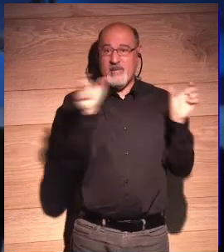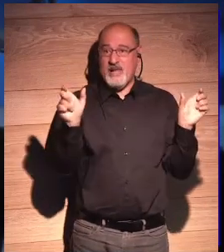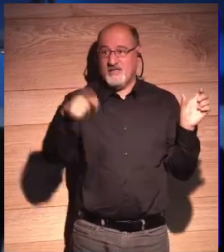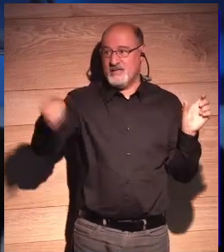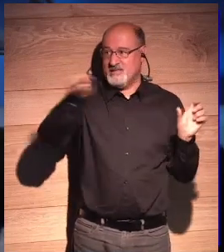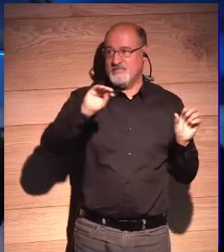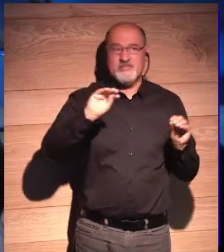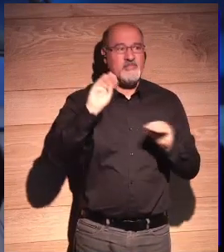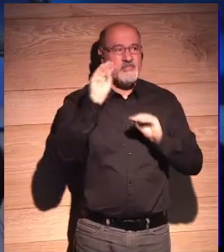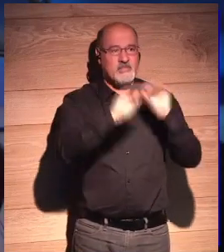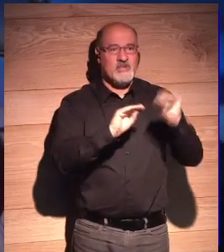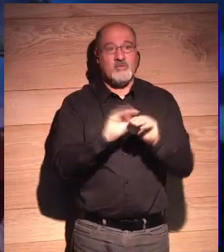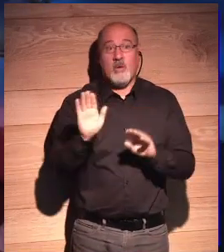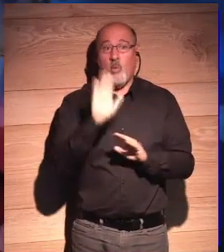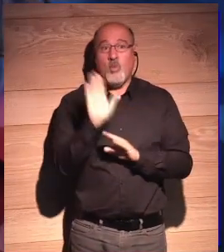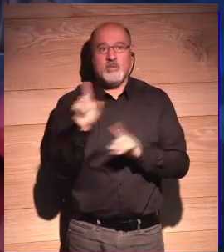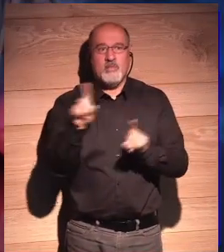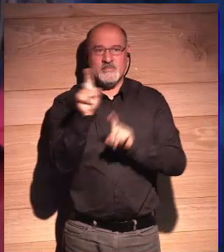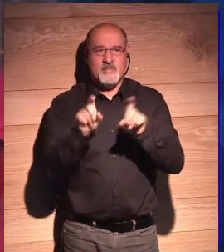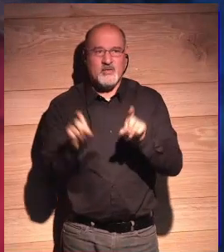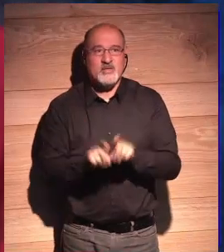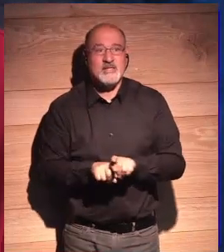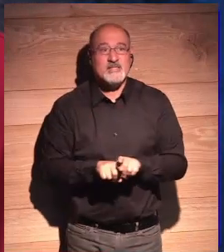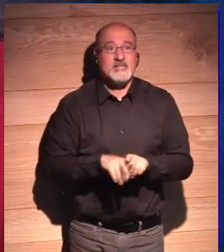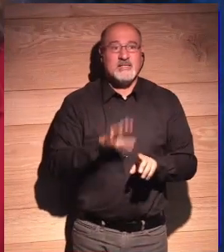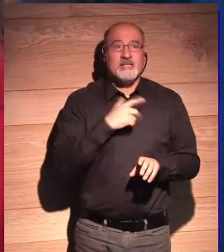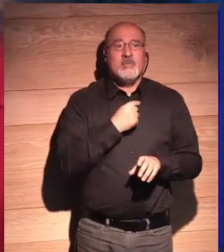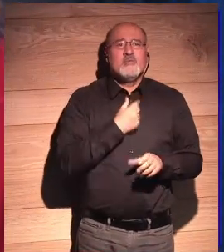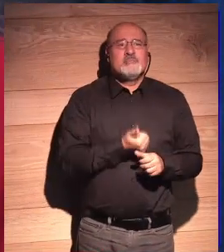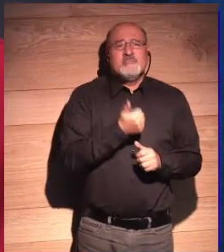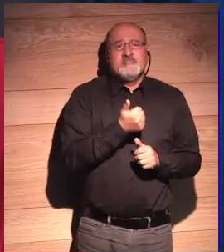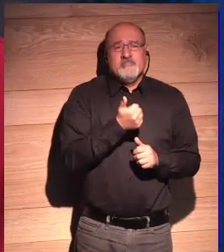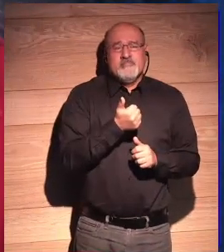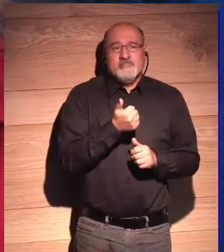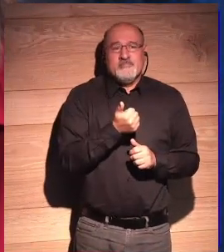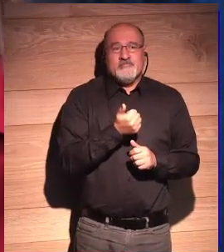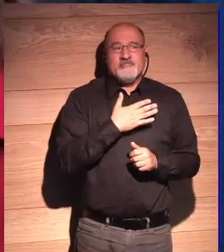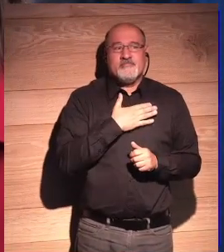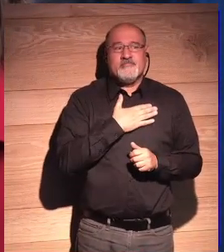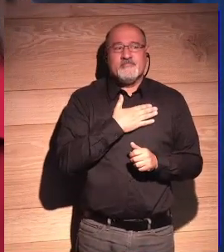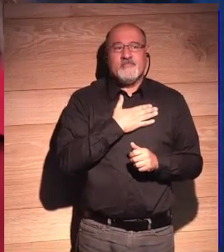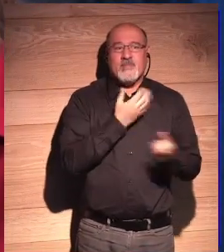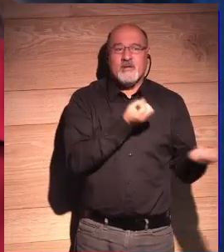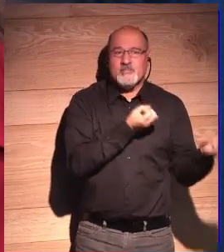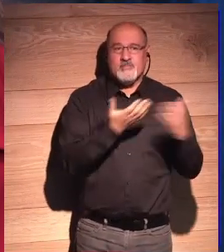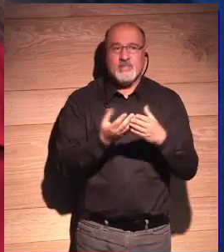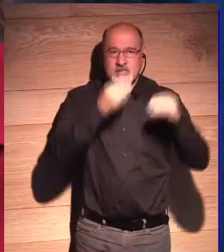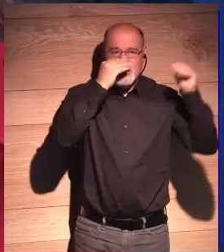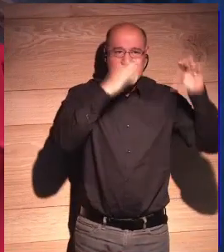to the Q&A, we're going to ask you the last questions also, Nacho, because I would like him to tell the